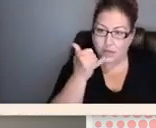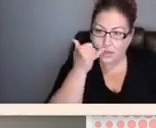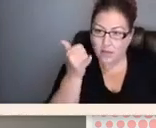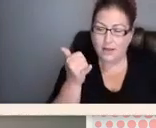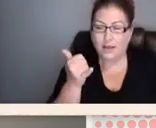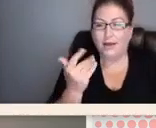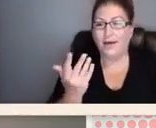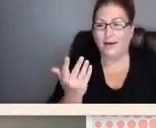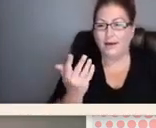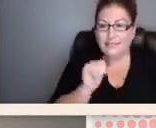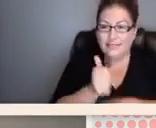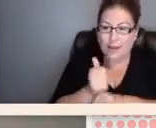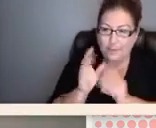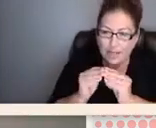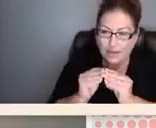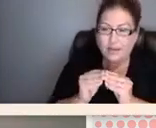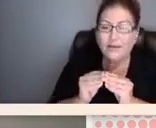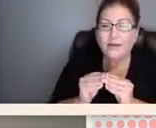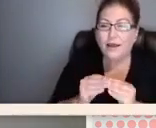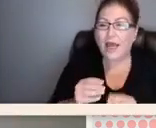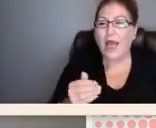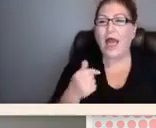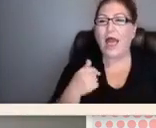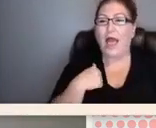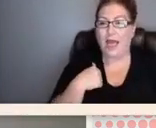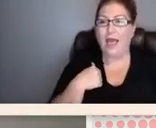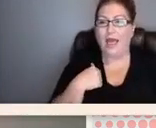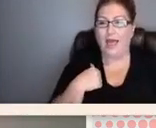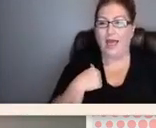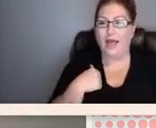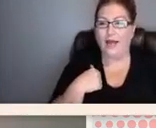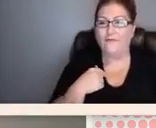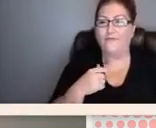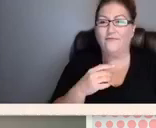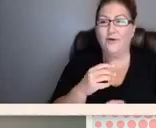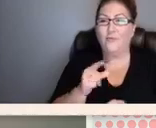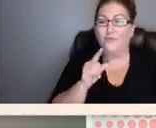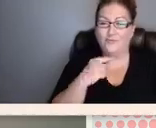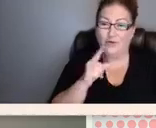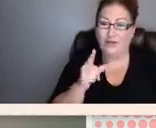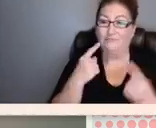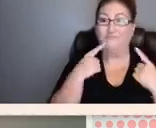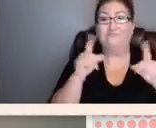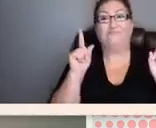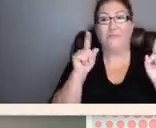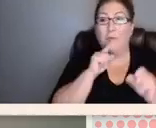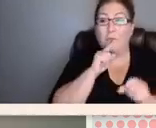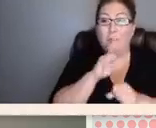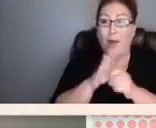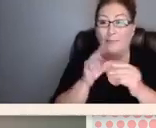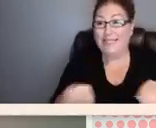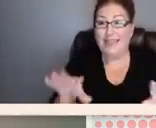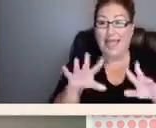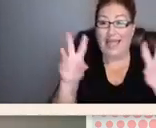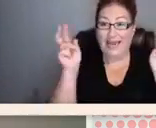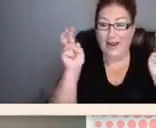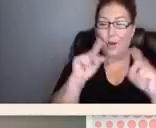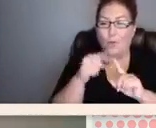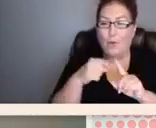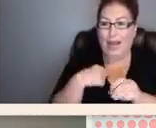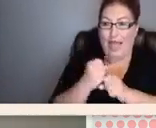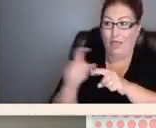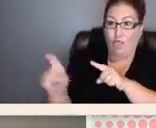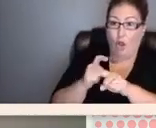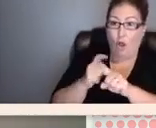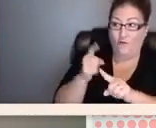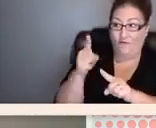a meeting. I have reached the promised land when I get a call from a policymaker, but